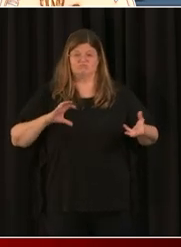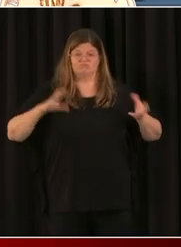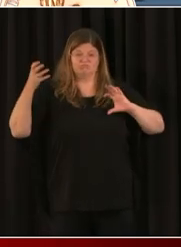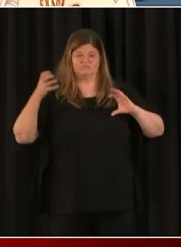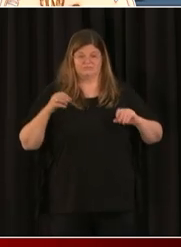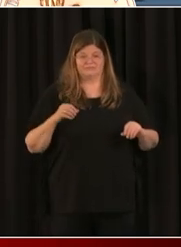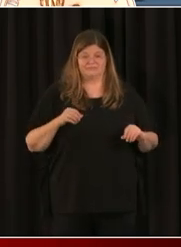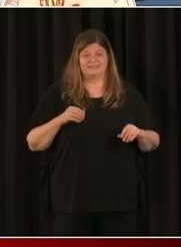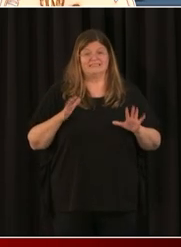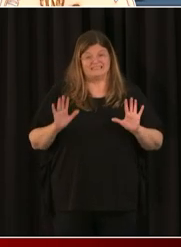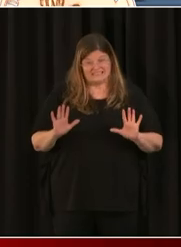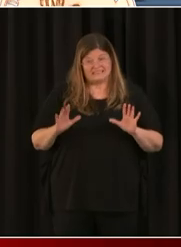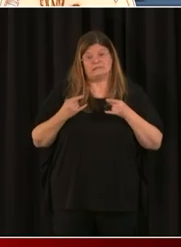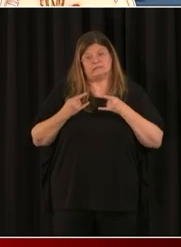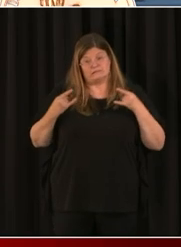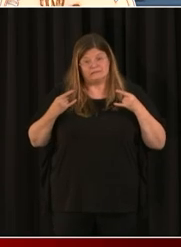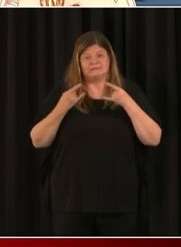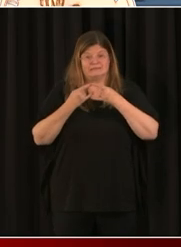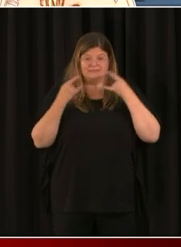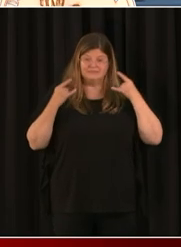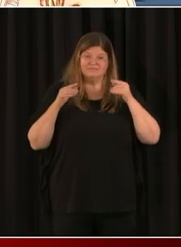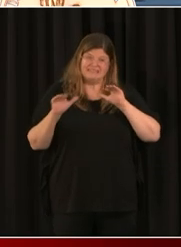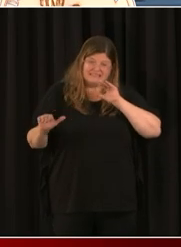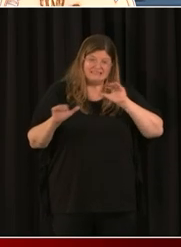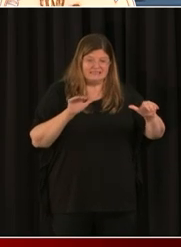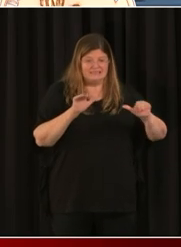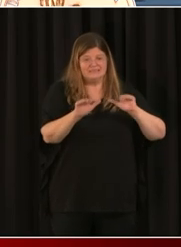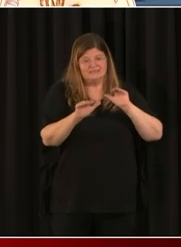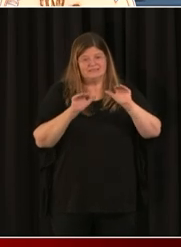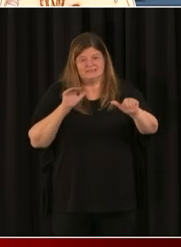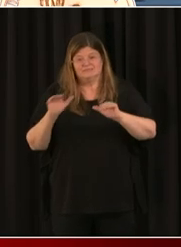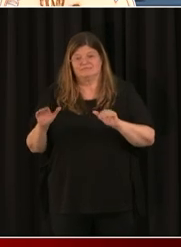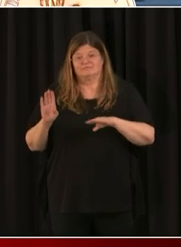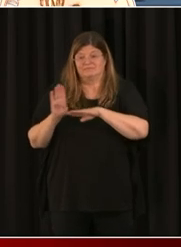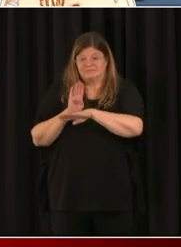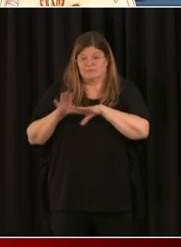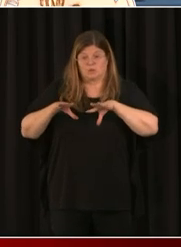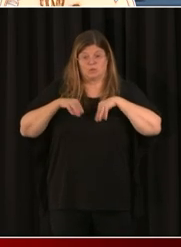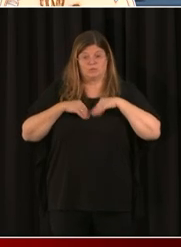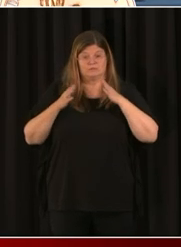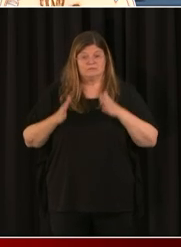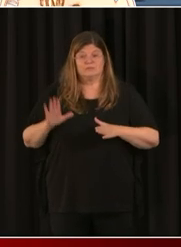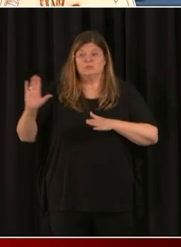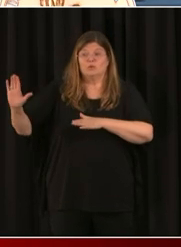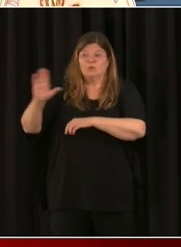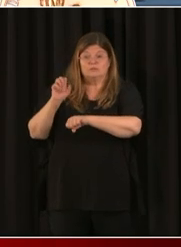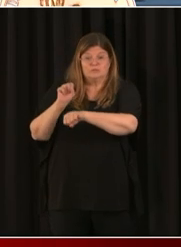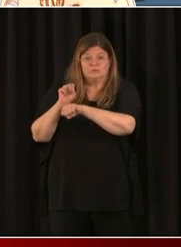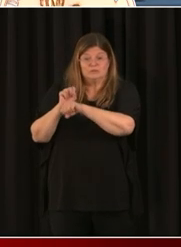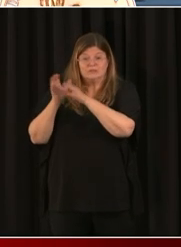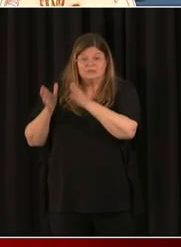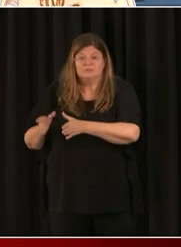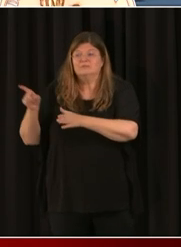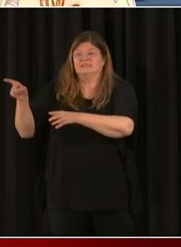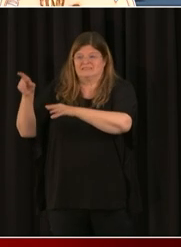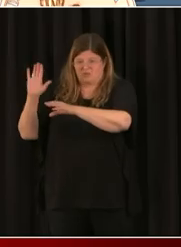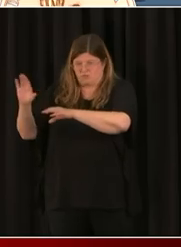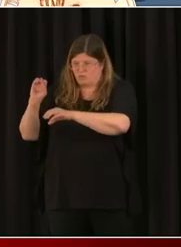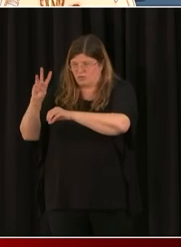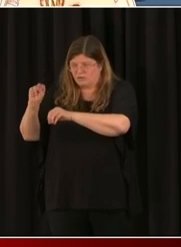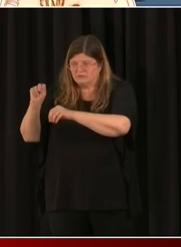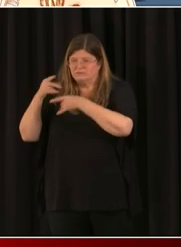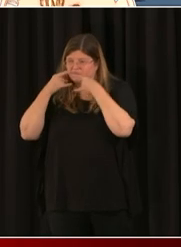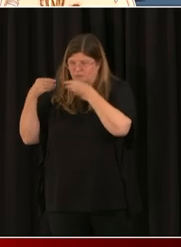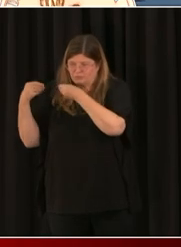to wear their mask. We're going to continue to remind business owners to protect their businesses and their establishments with their own